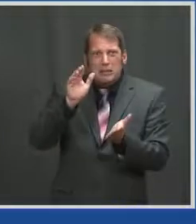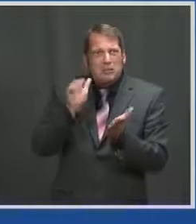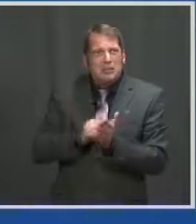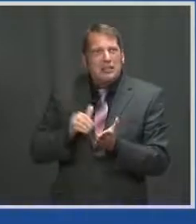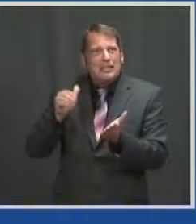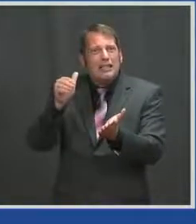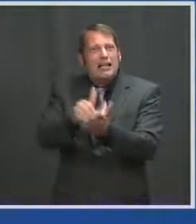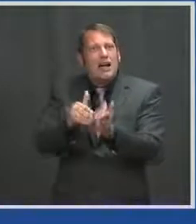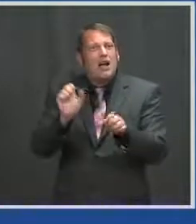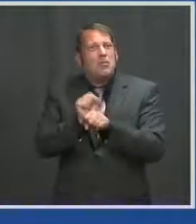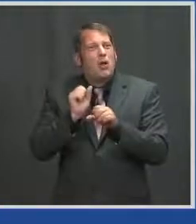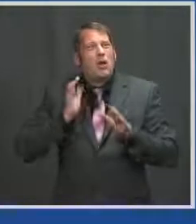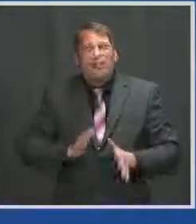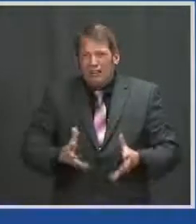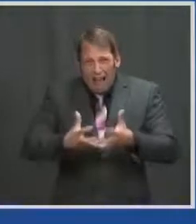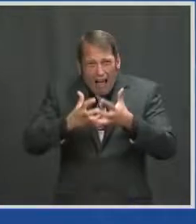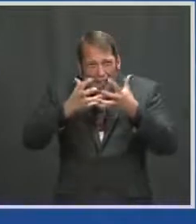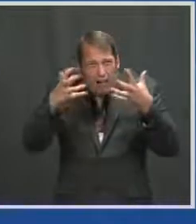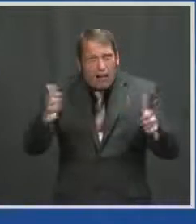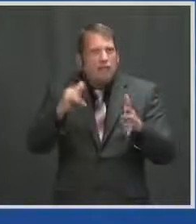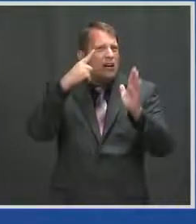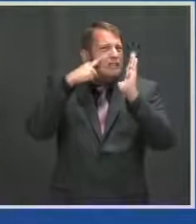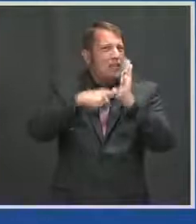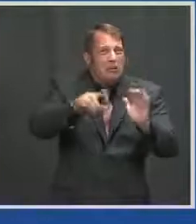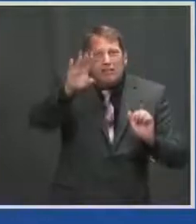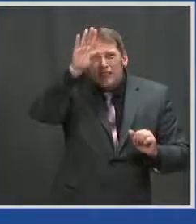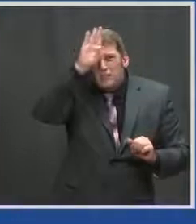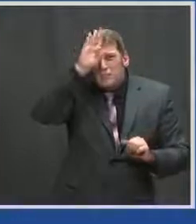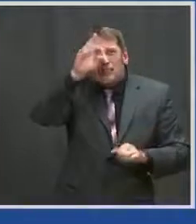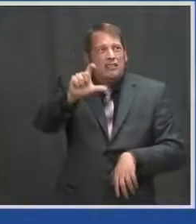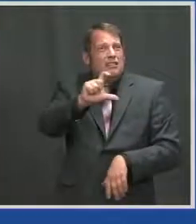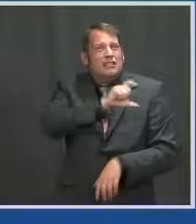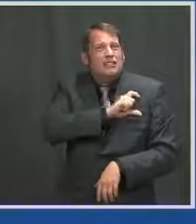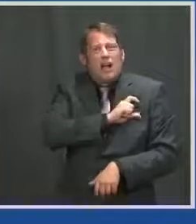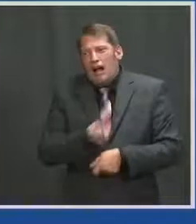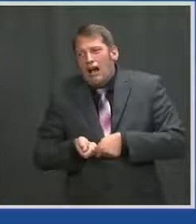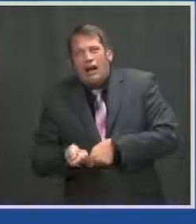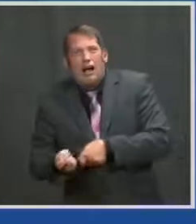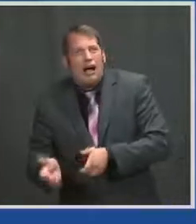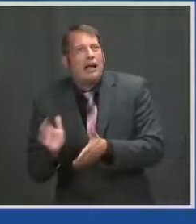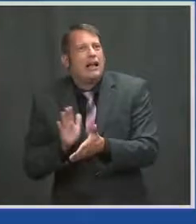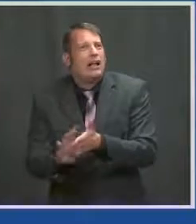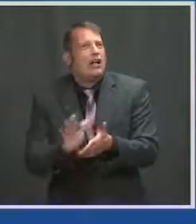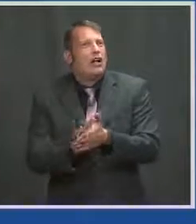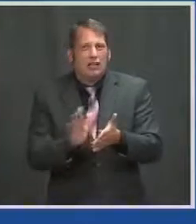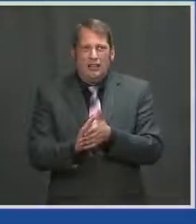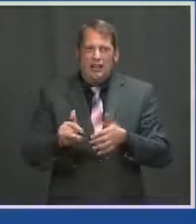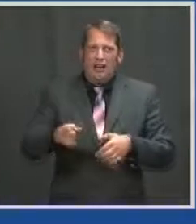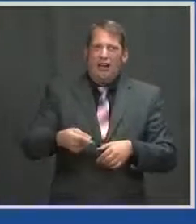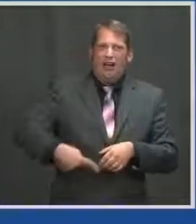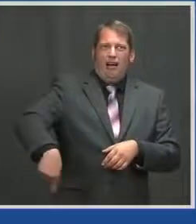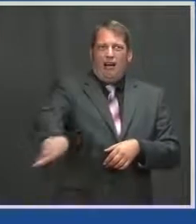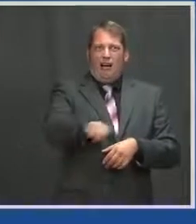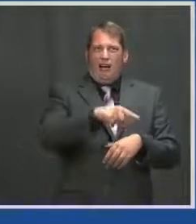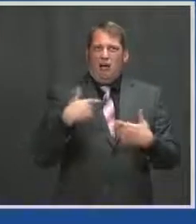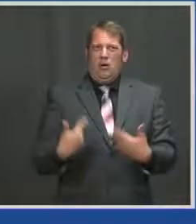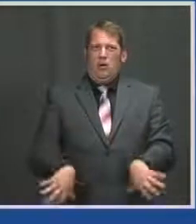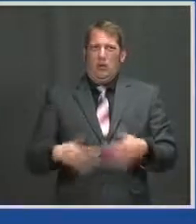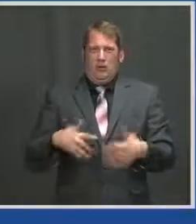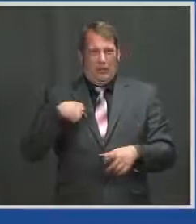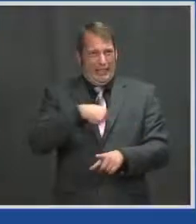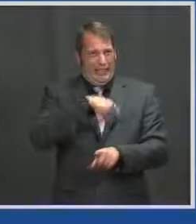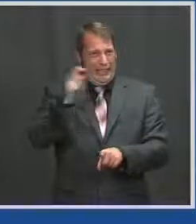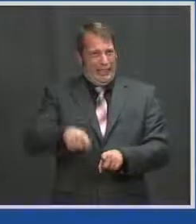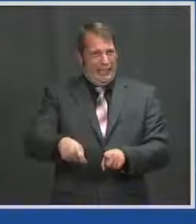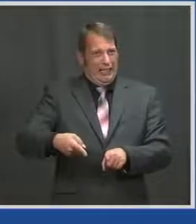police officers, sanitation workers, essential workers. But later this month, we're going to be distributing the first tranche